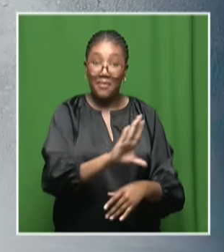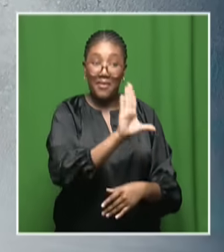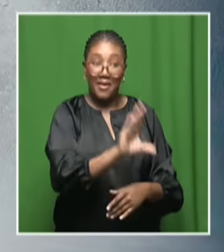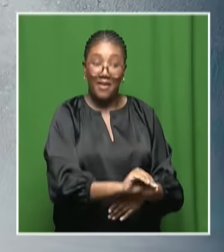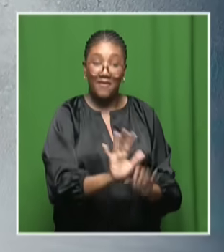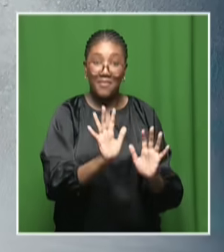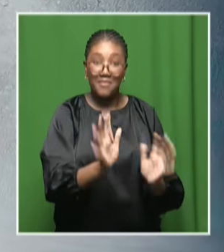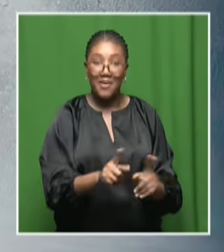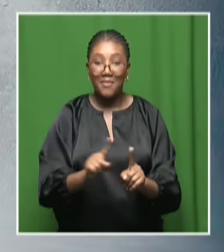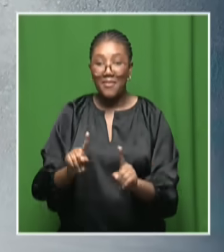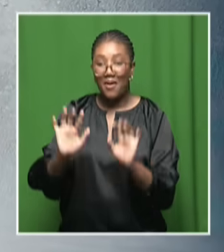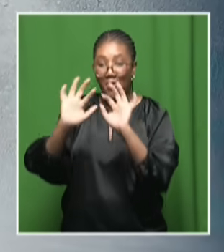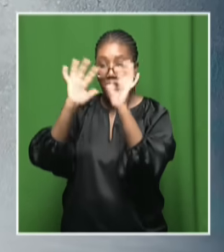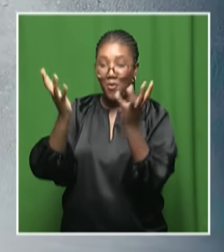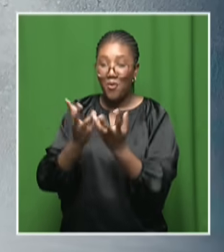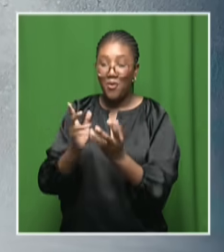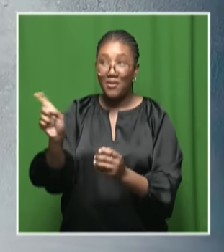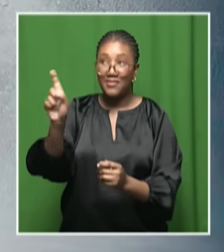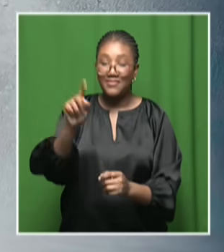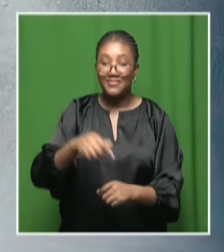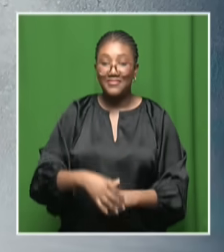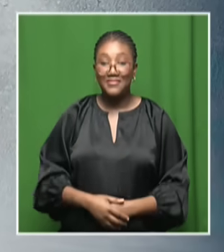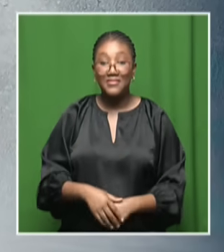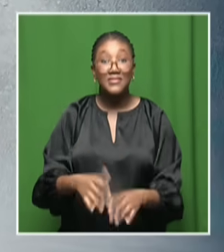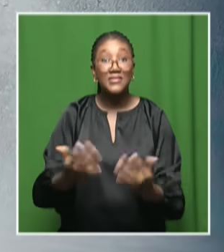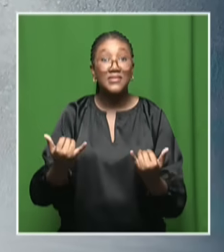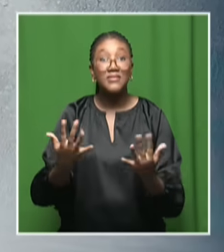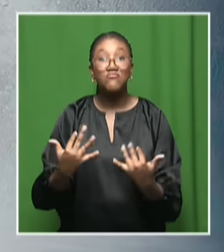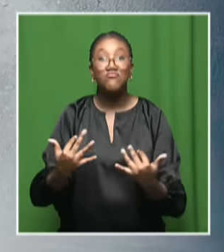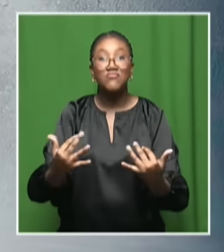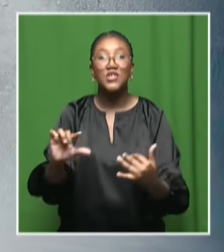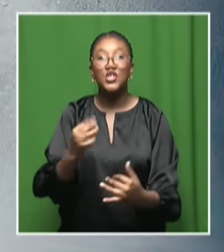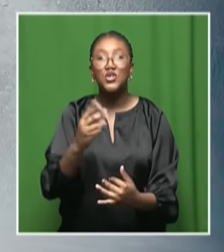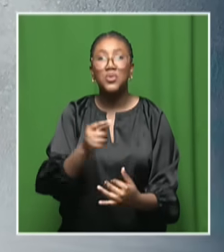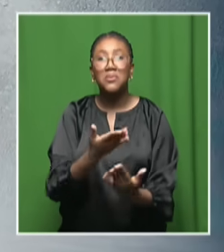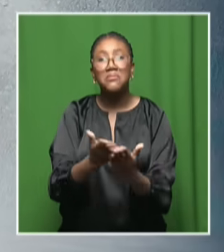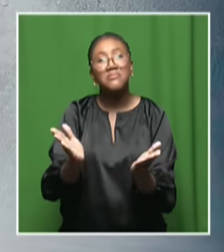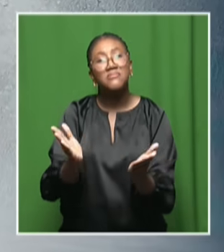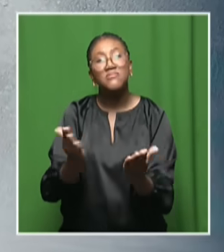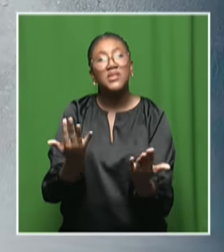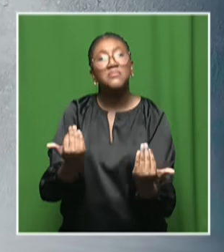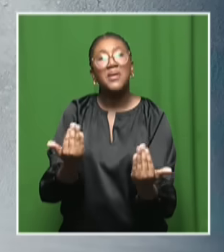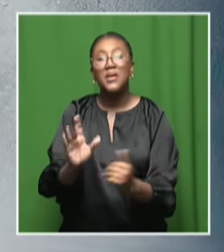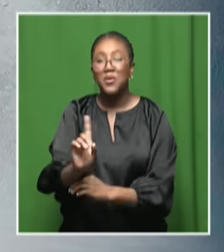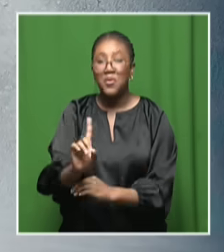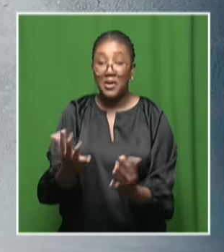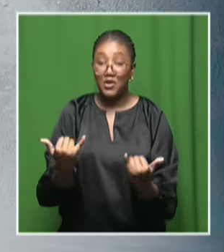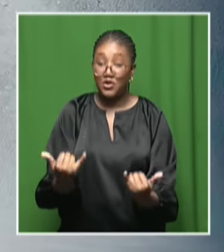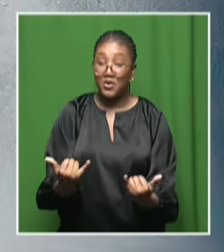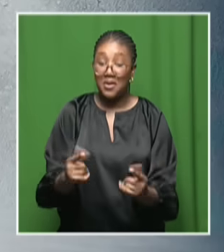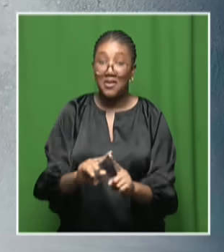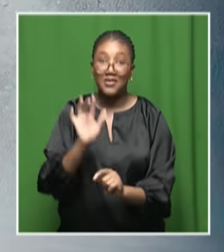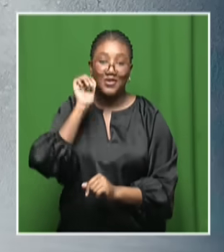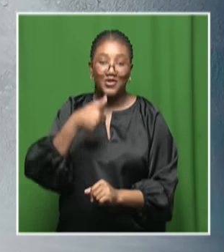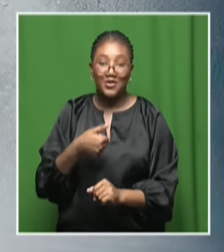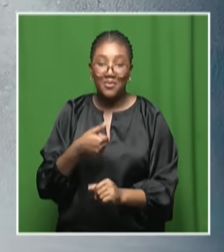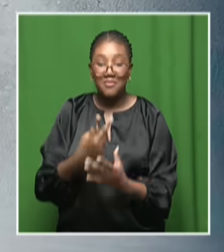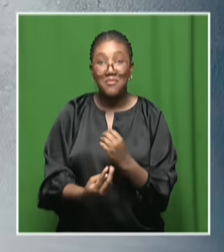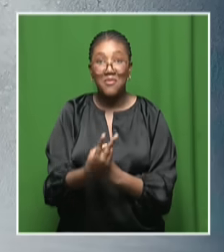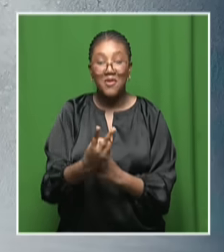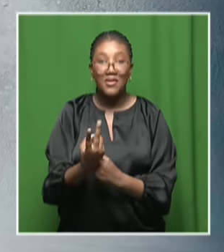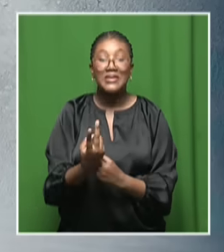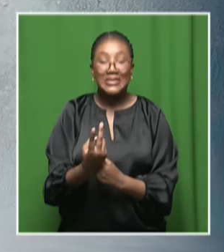course, the world at large. So we're looking at your expectations from the G20 Leaders Summit at Nasrec that's happening today and tomorrow. You can